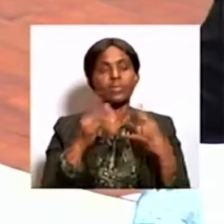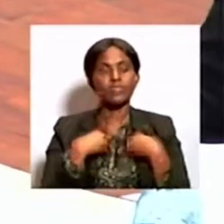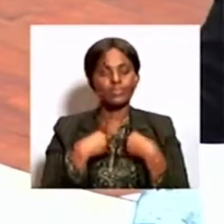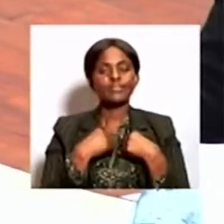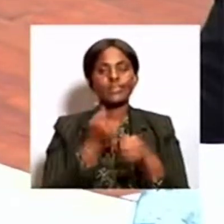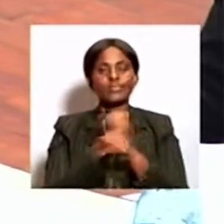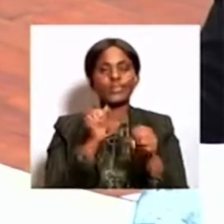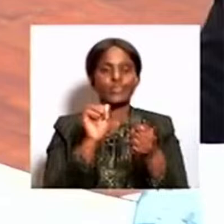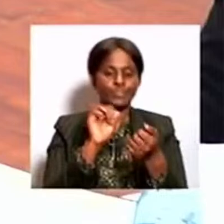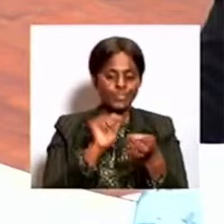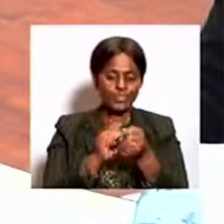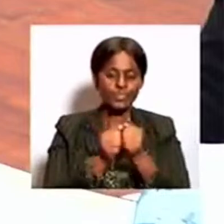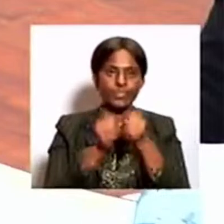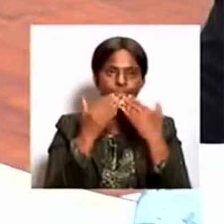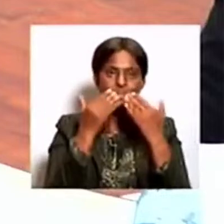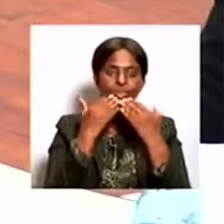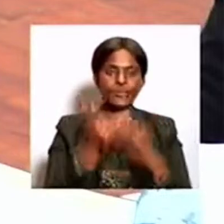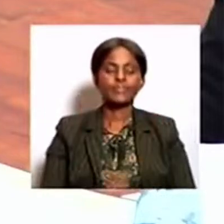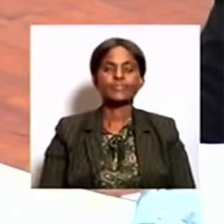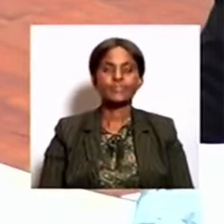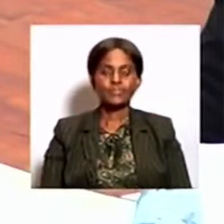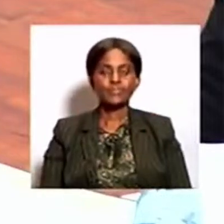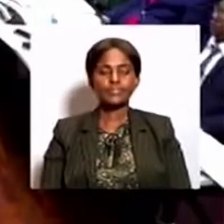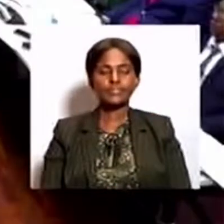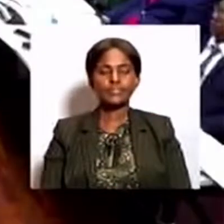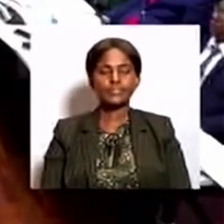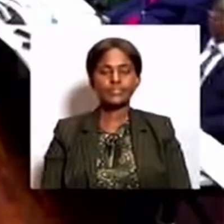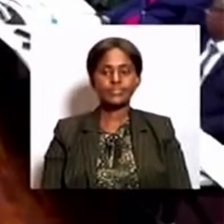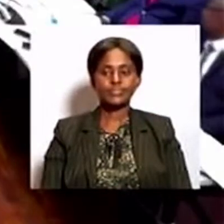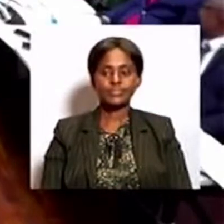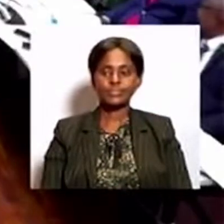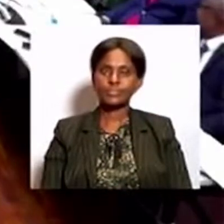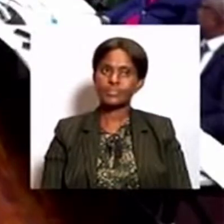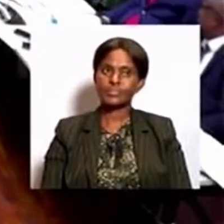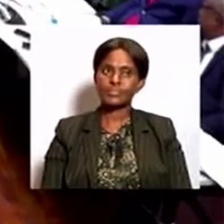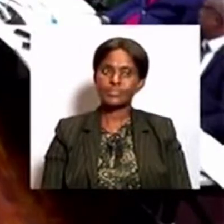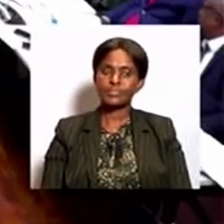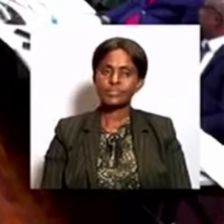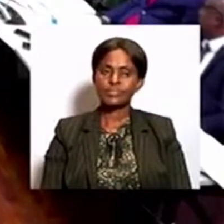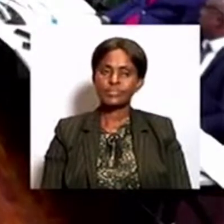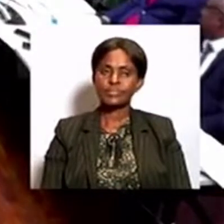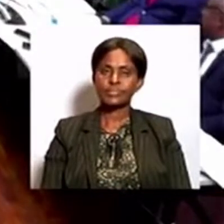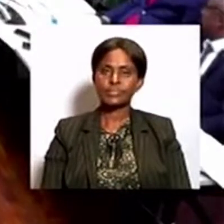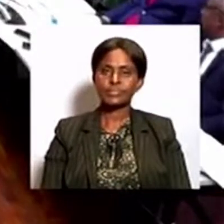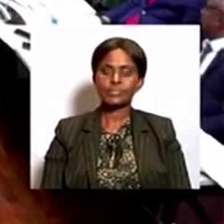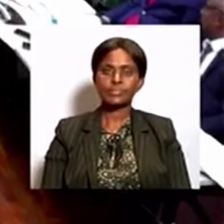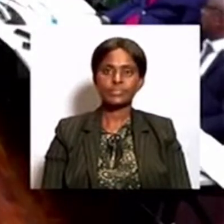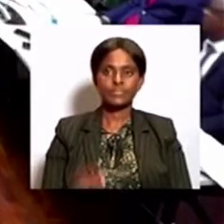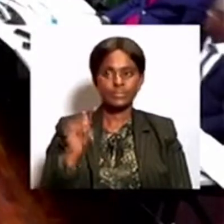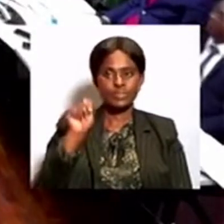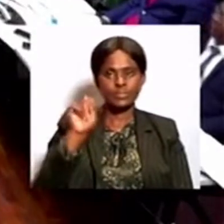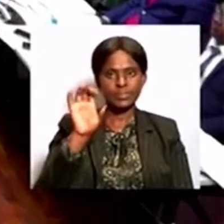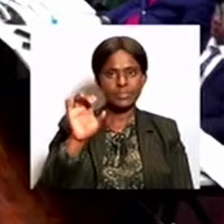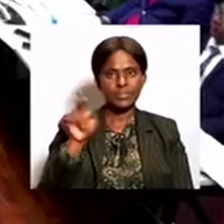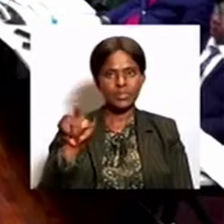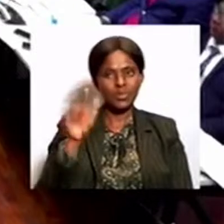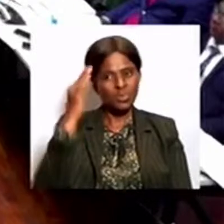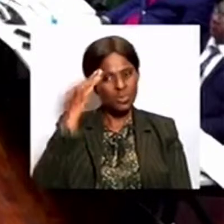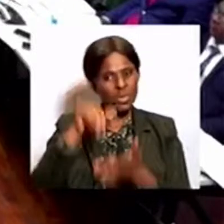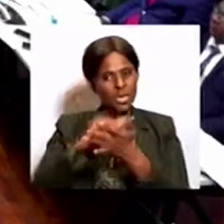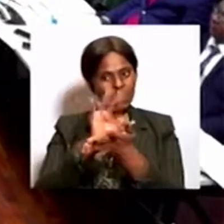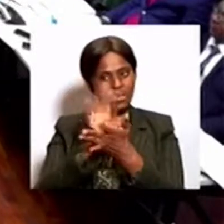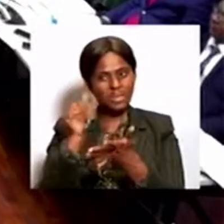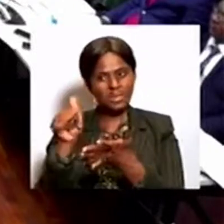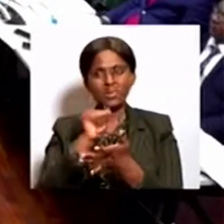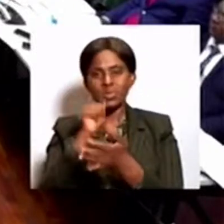you. Yes. Chair, thank you so much. Town clerk, do you know how much was drawn? Chair, you